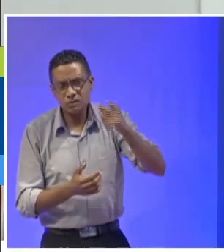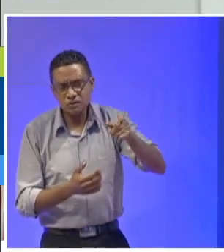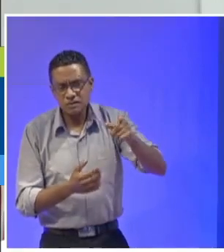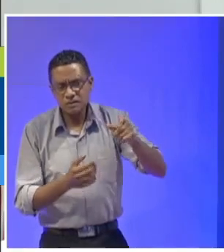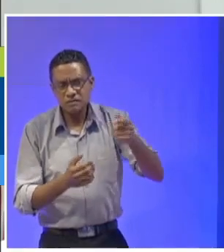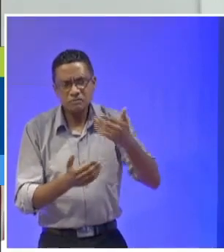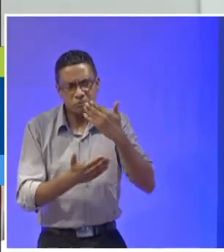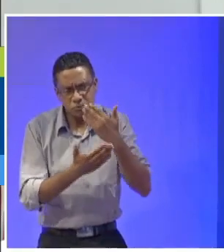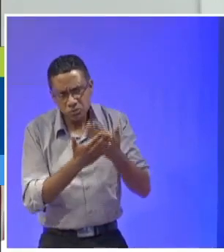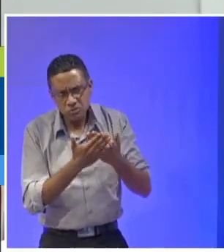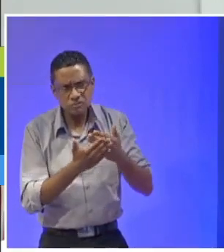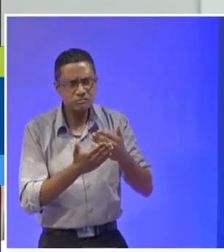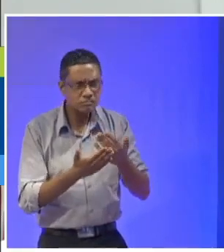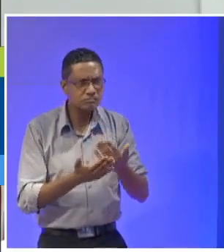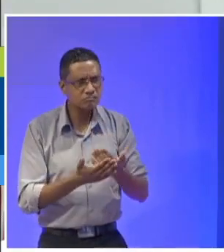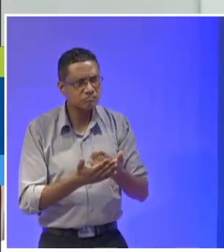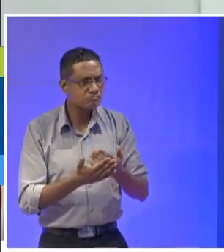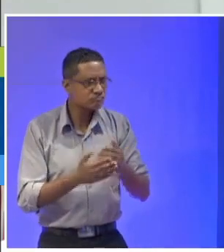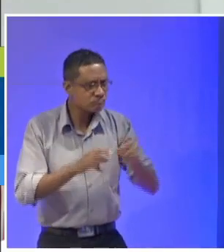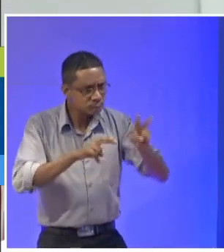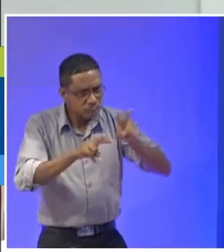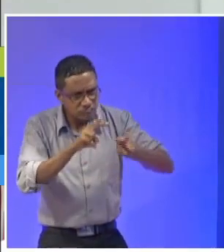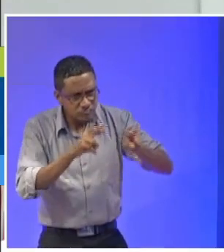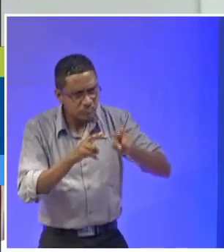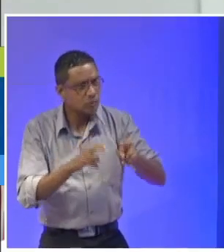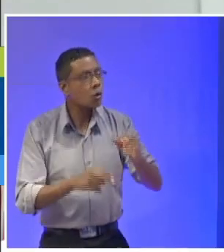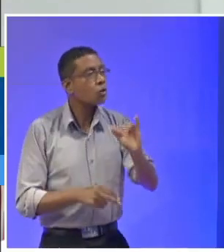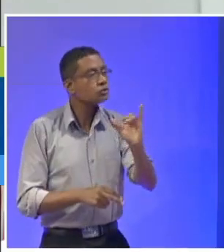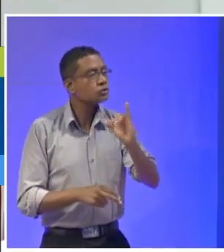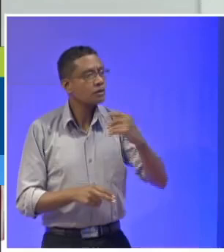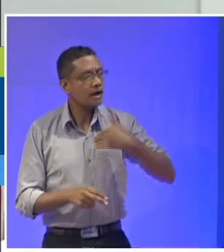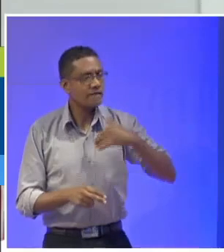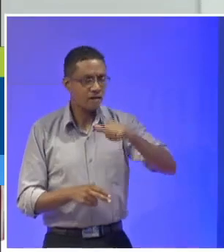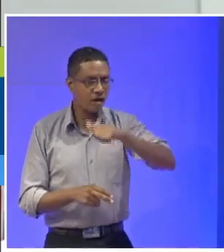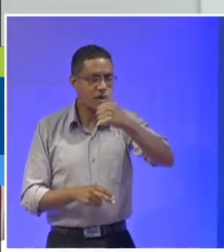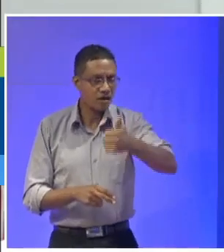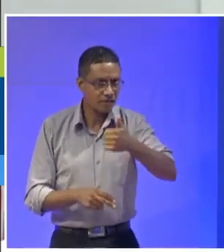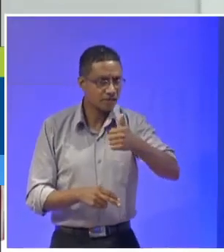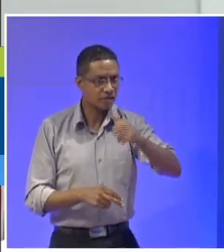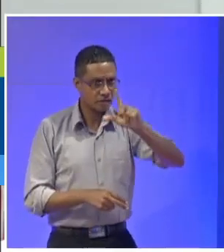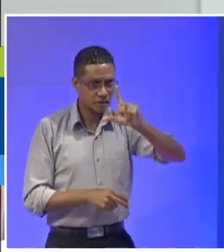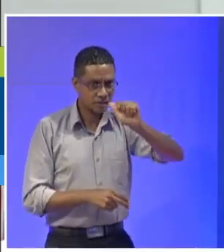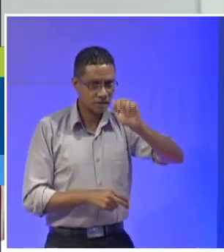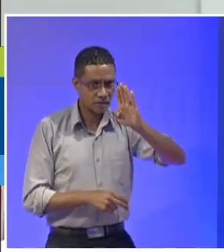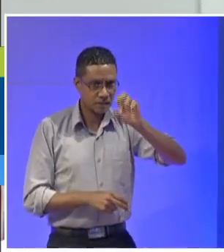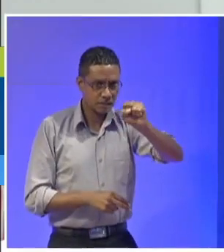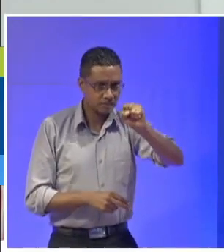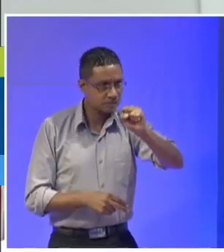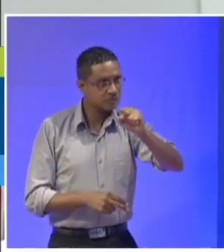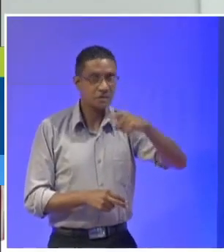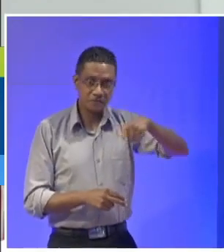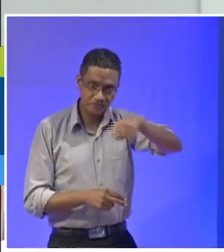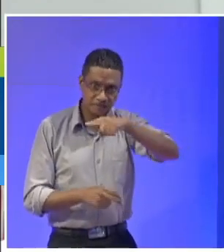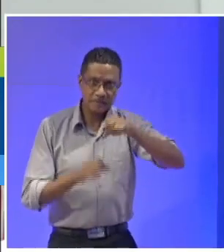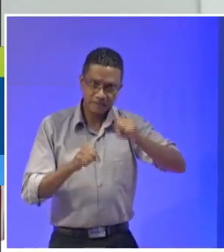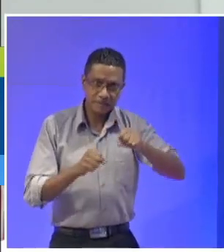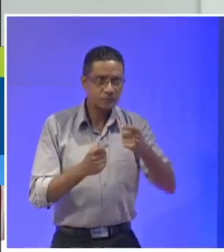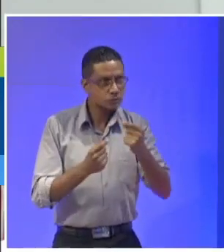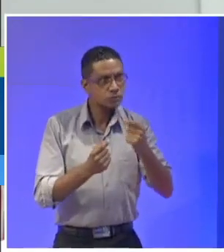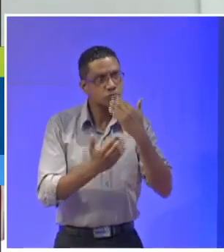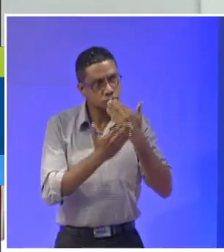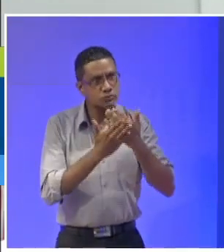sent into them. We also have other reference labs through the Caribbean Public Health Agency that can do quality assurance work, and we